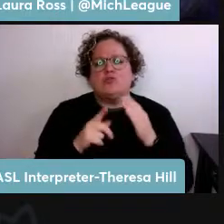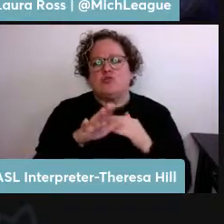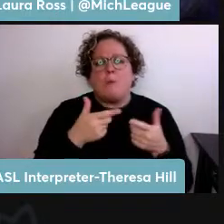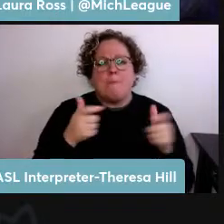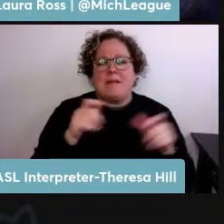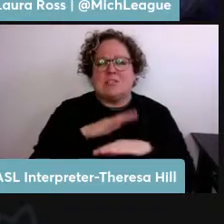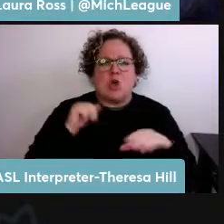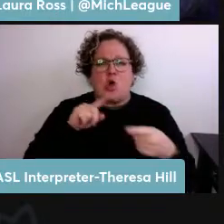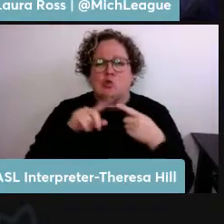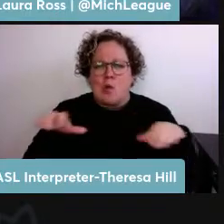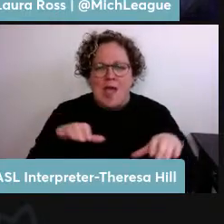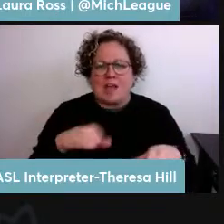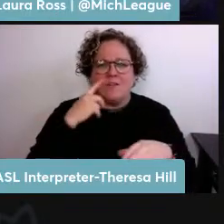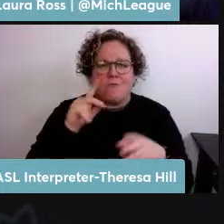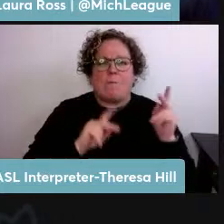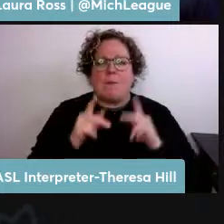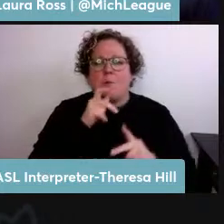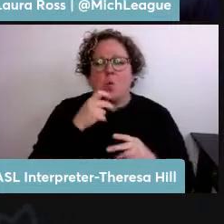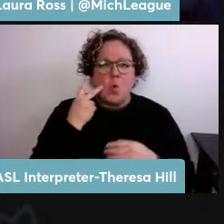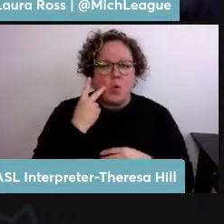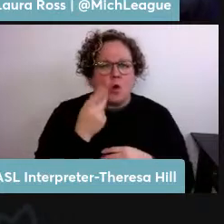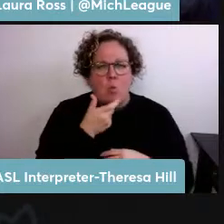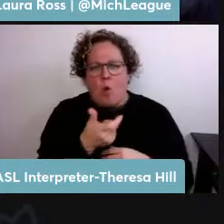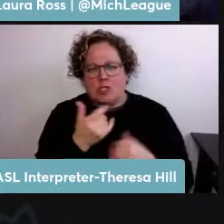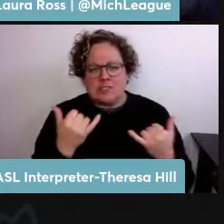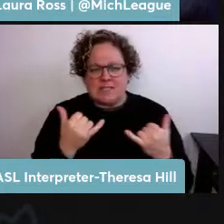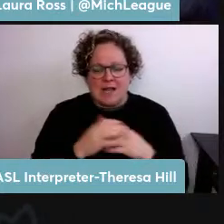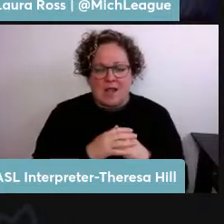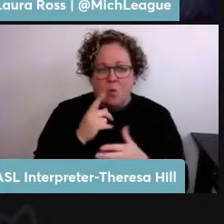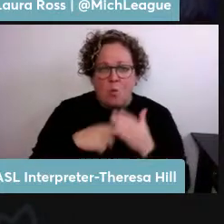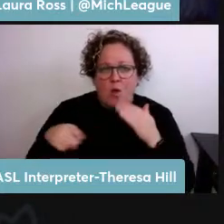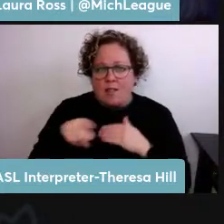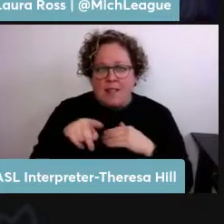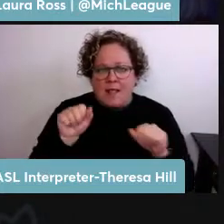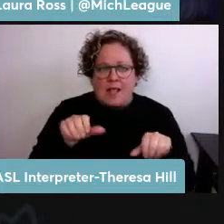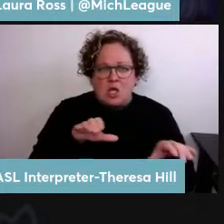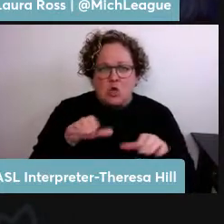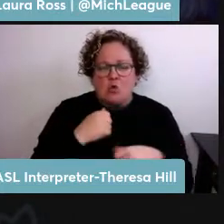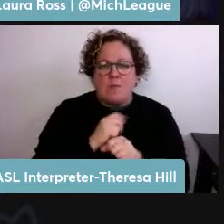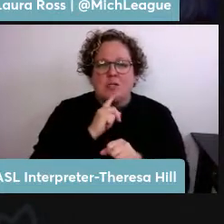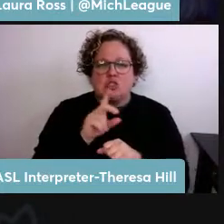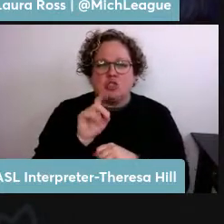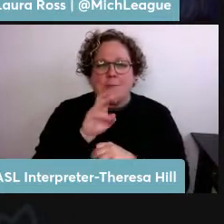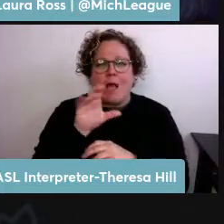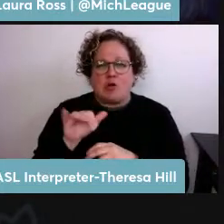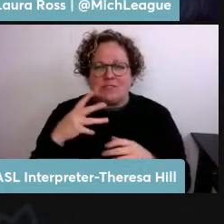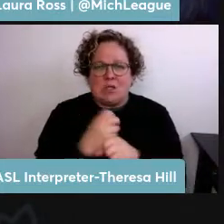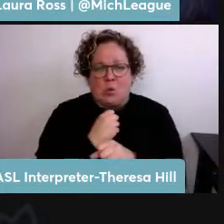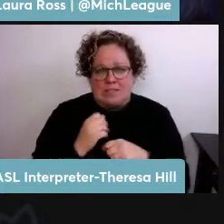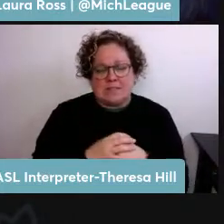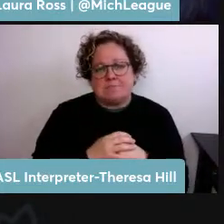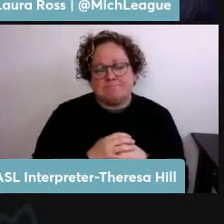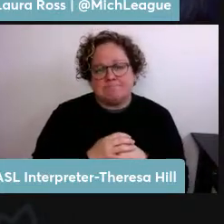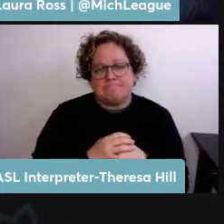the folks who are here today? What can they do to make sure democracy wins out? Yeah,